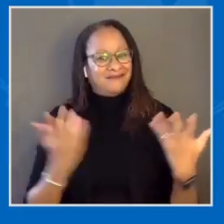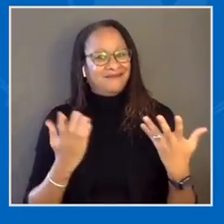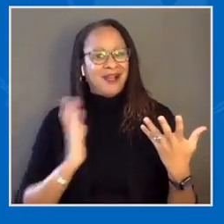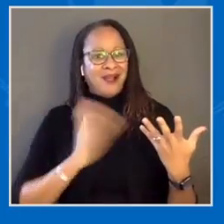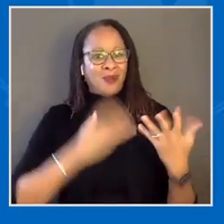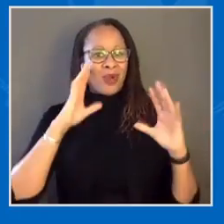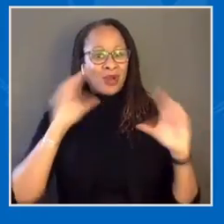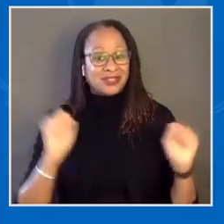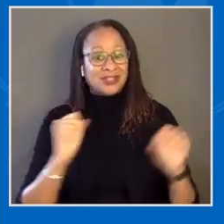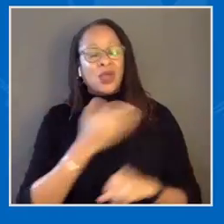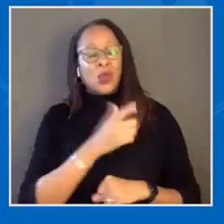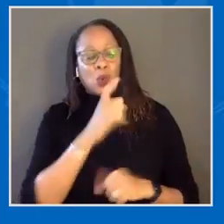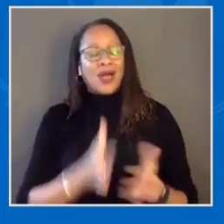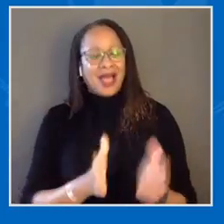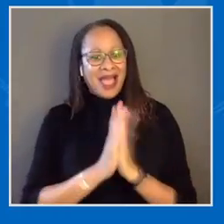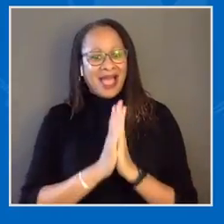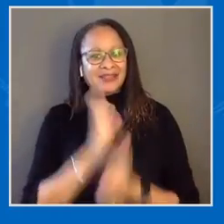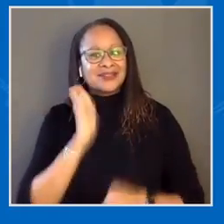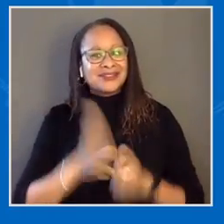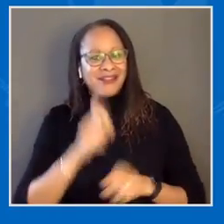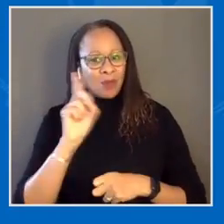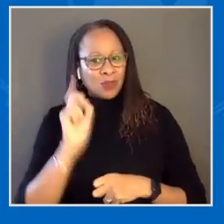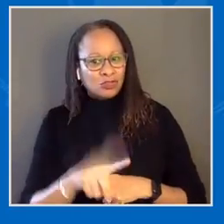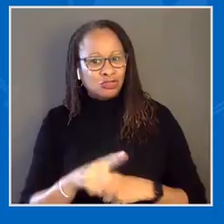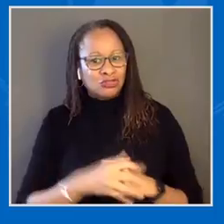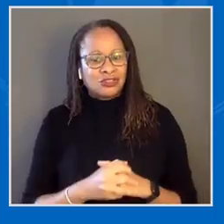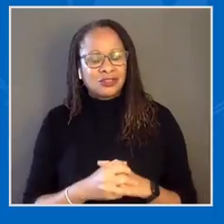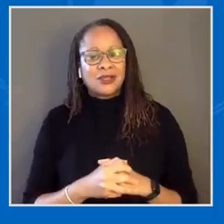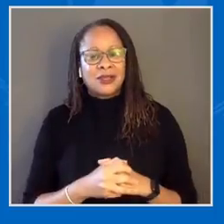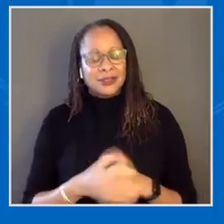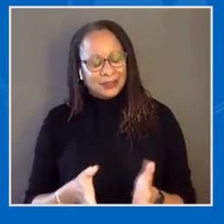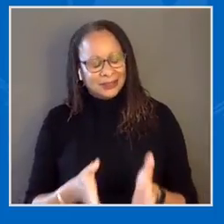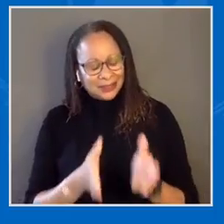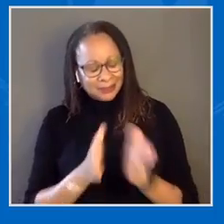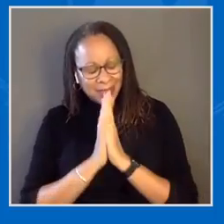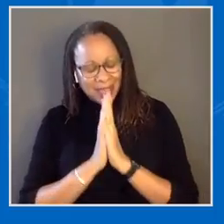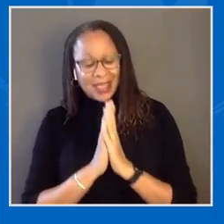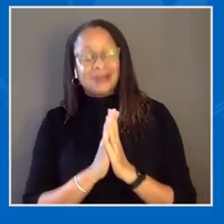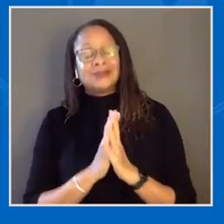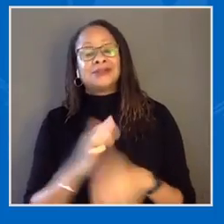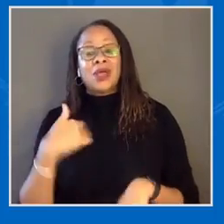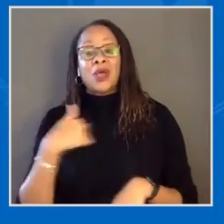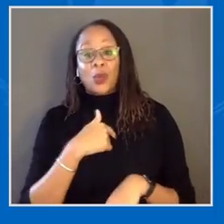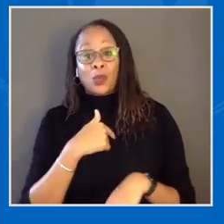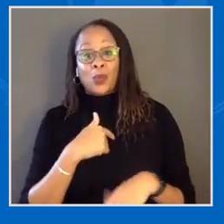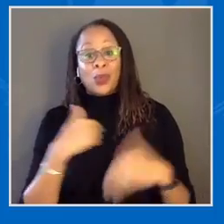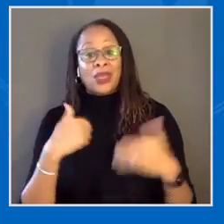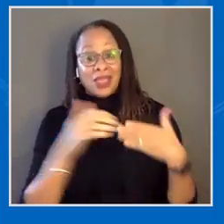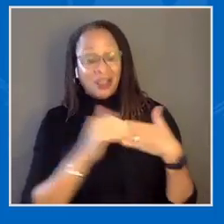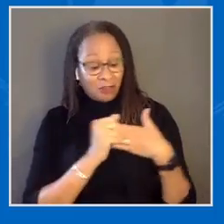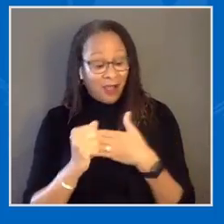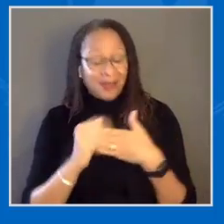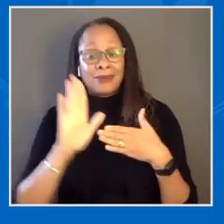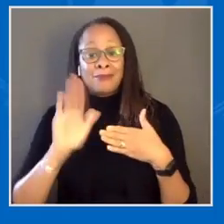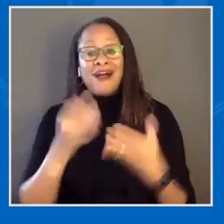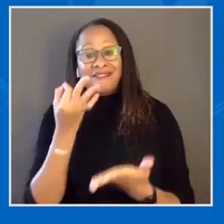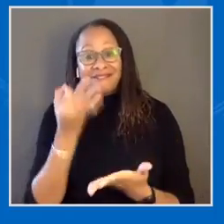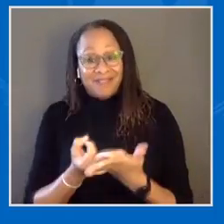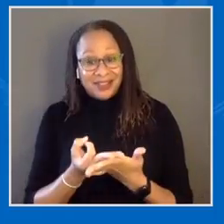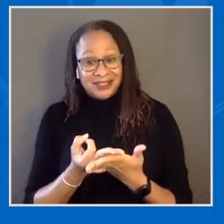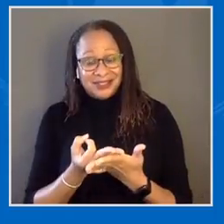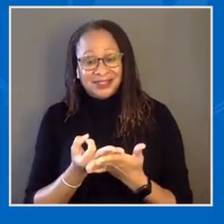who will ask tough questions, demand that we be guided by facts,